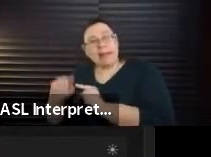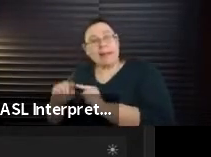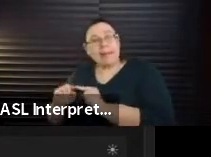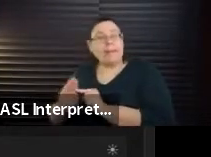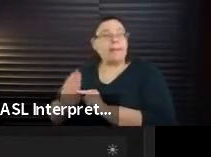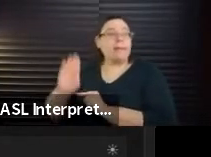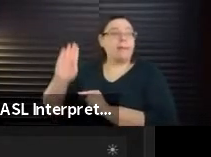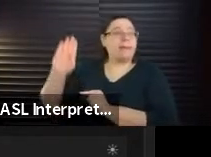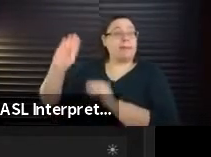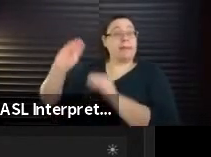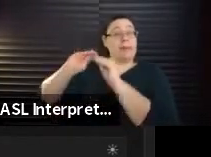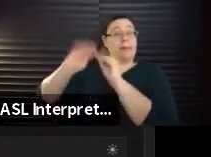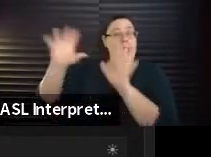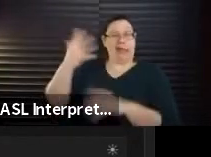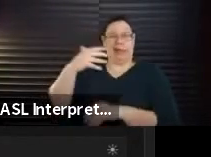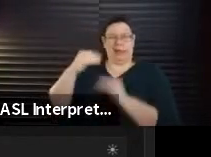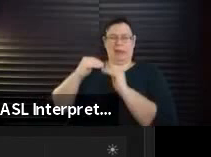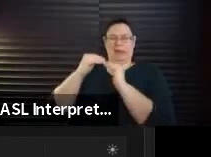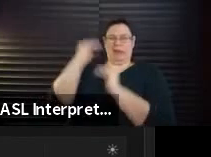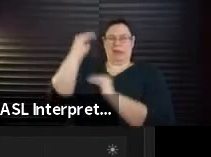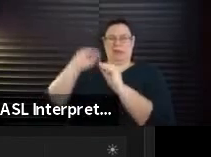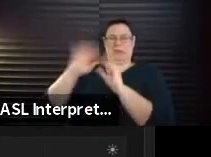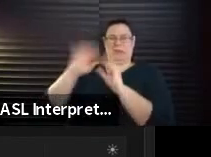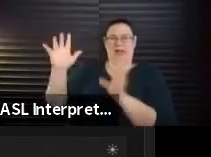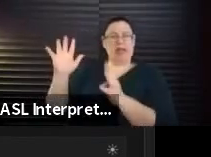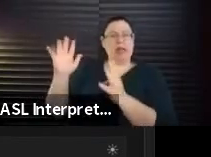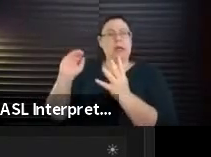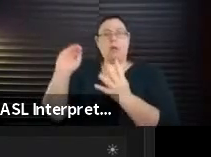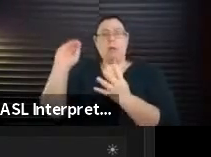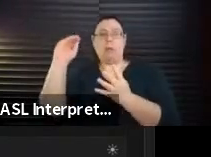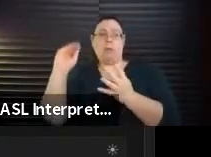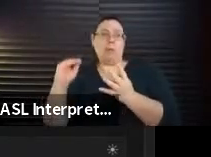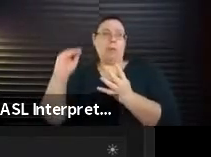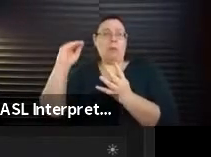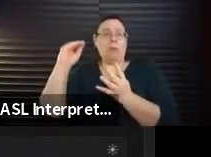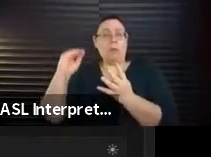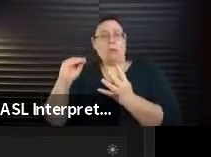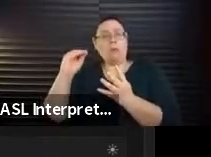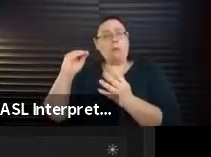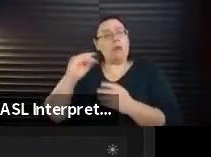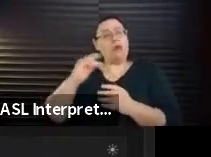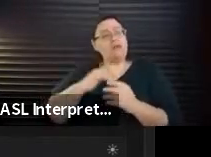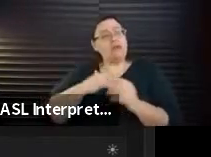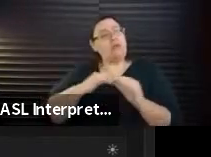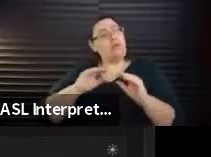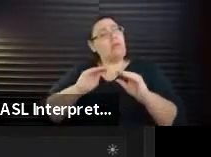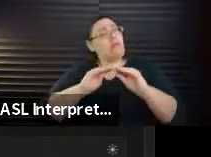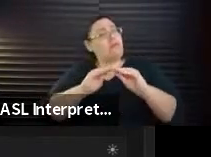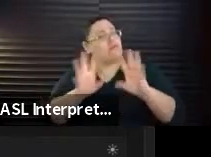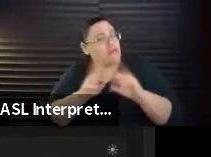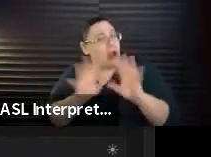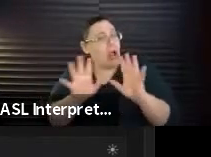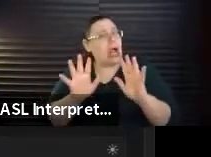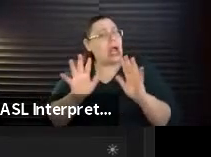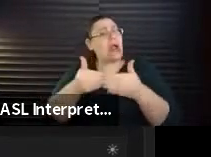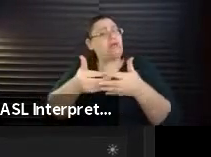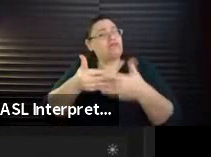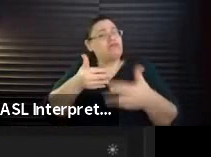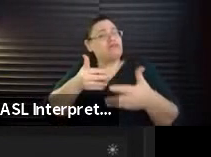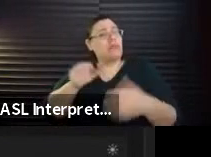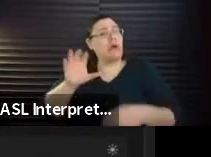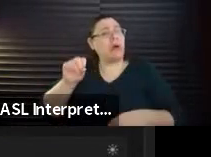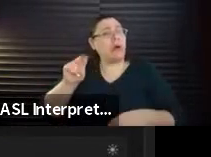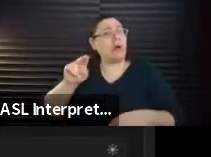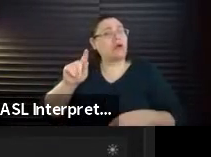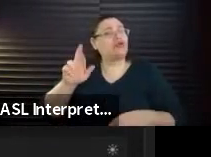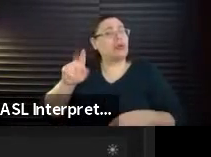she's a little bit too bright. So really you want to kind of get to something that feels fairly bright and contrasty, but